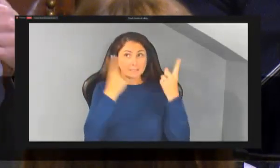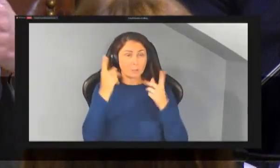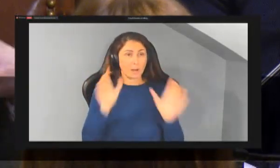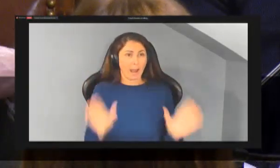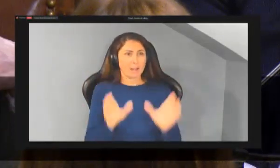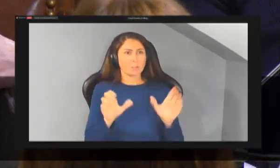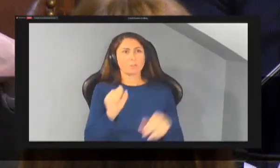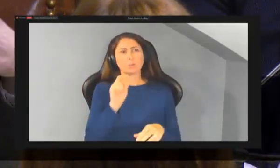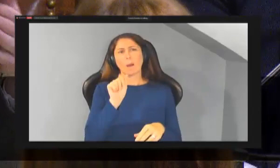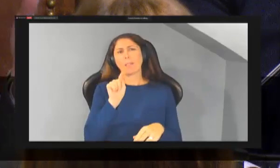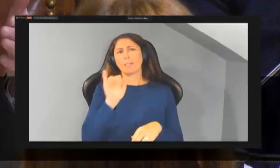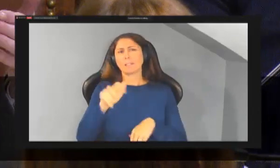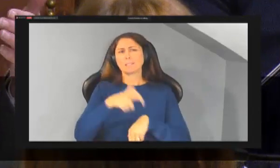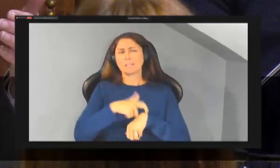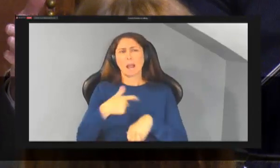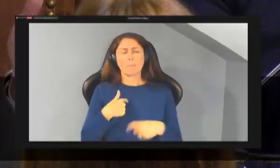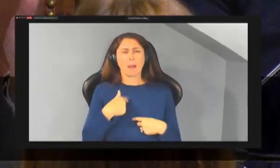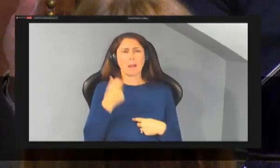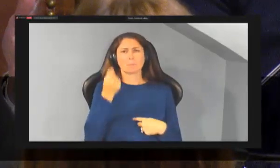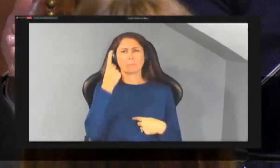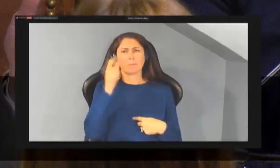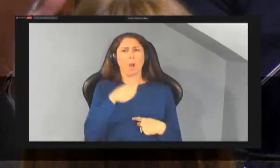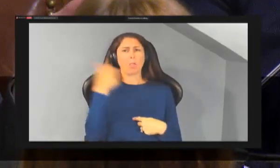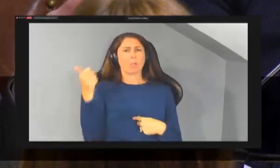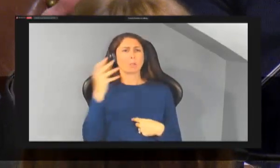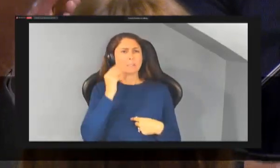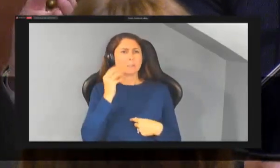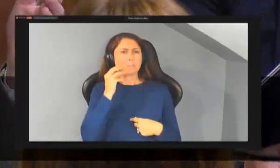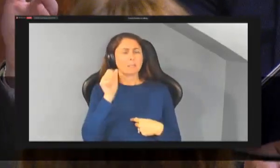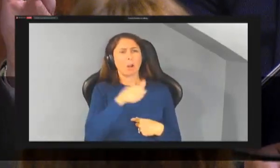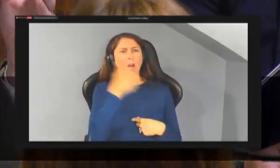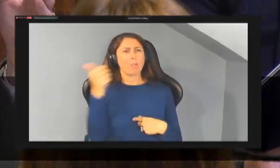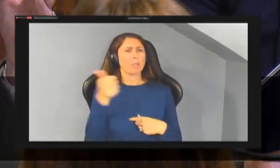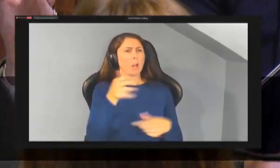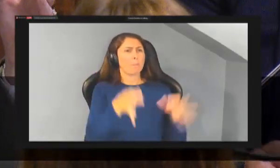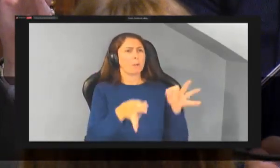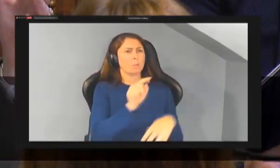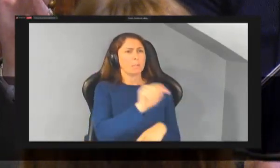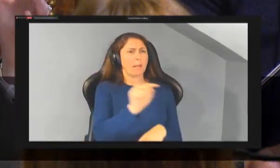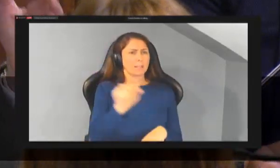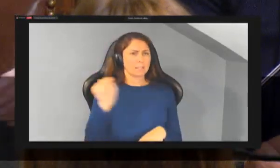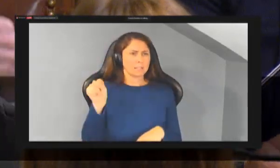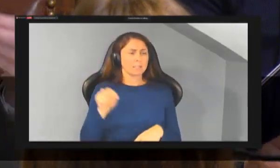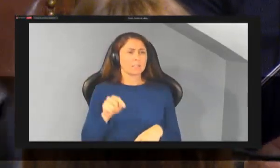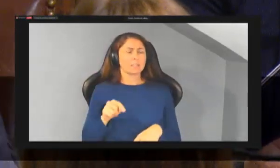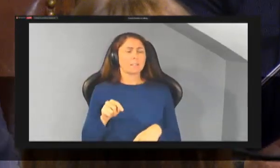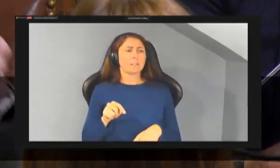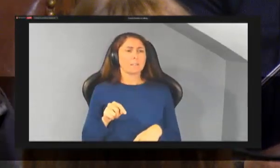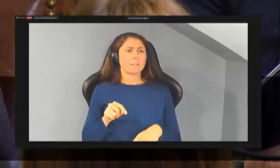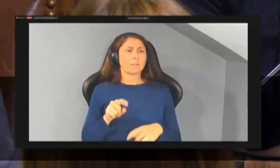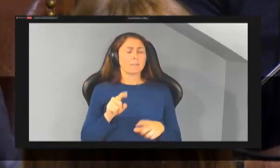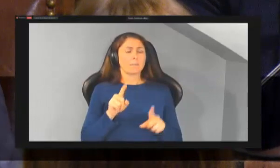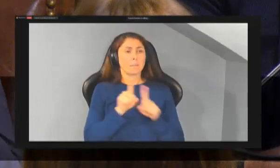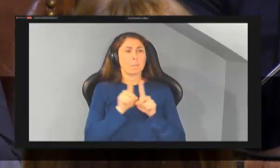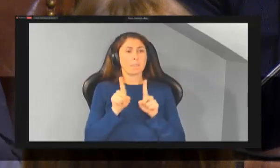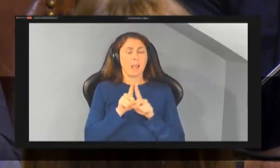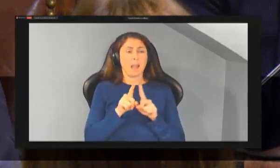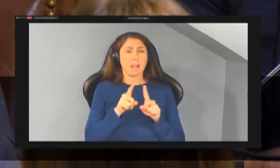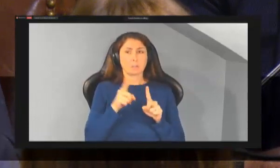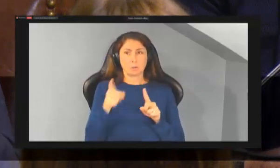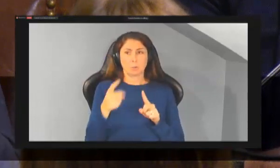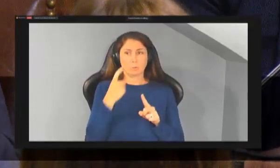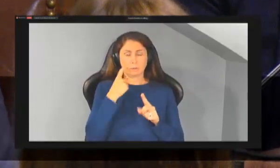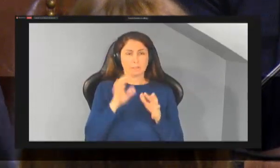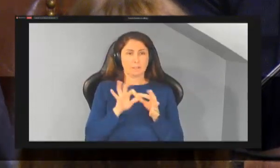that time, I heard that from other experiences in other municipalities that the, as you sort of insinuated, that